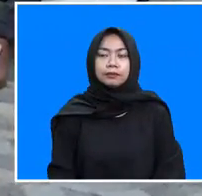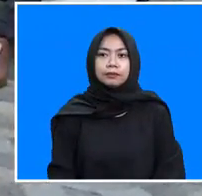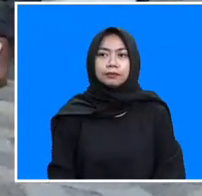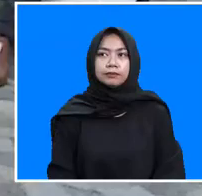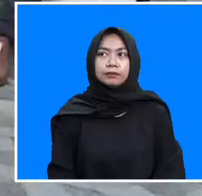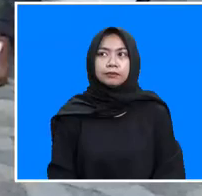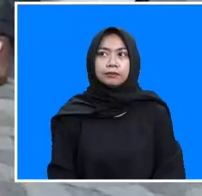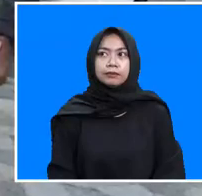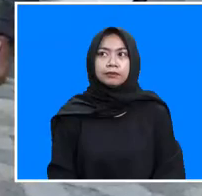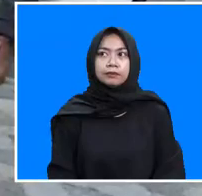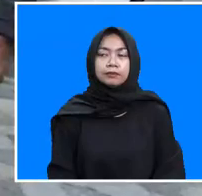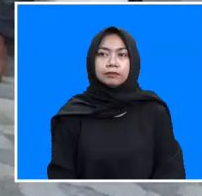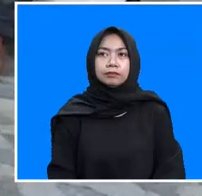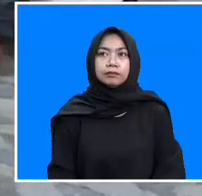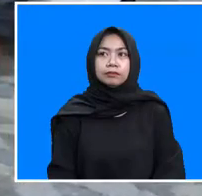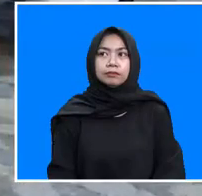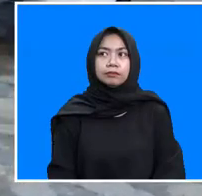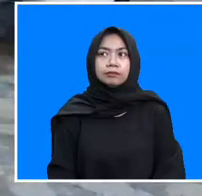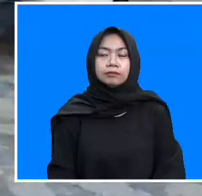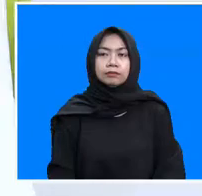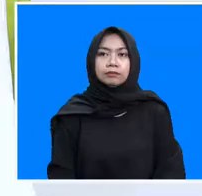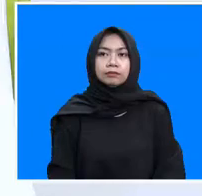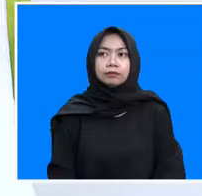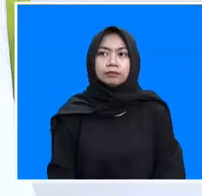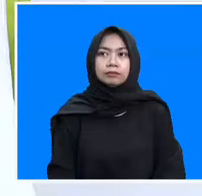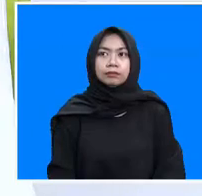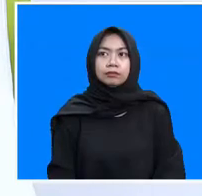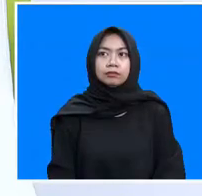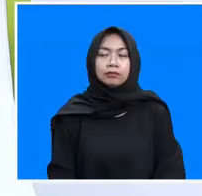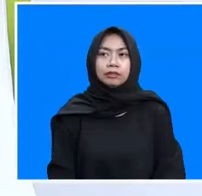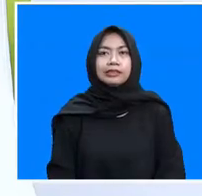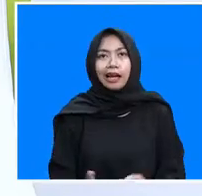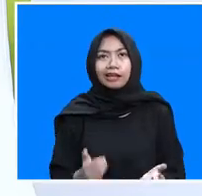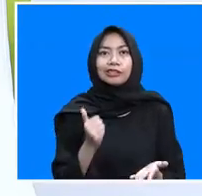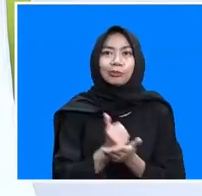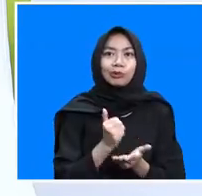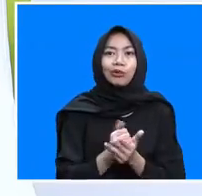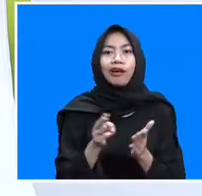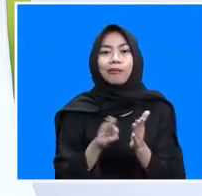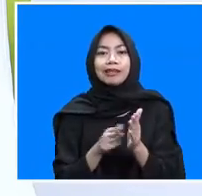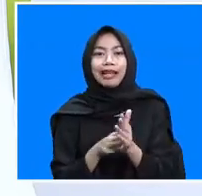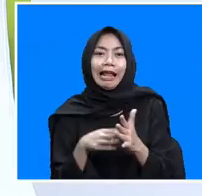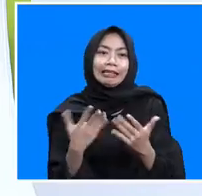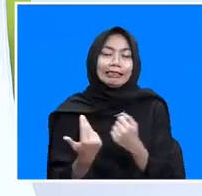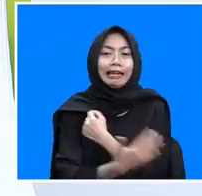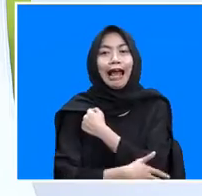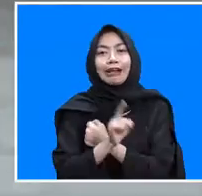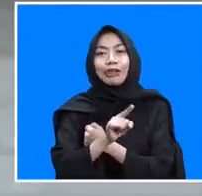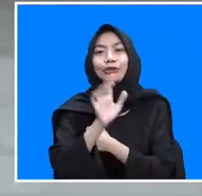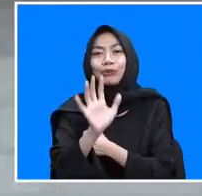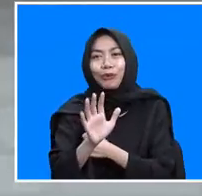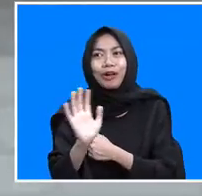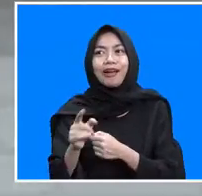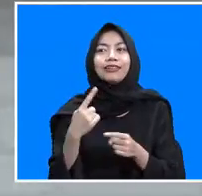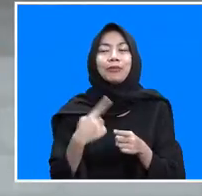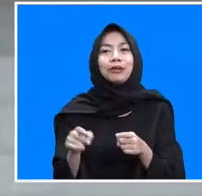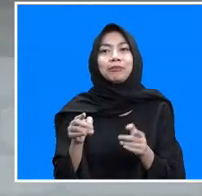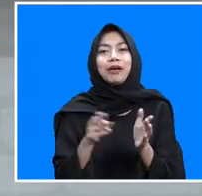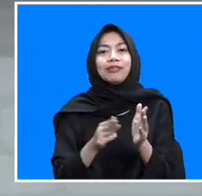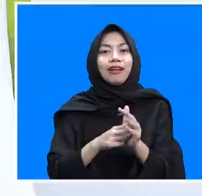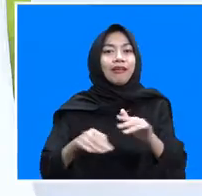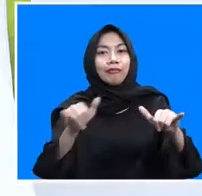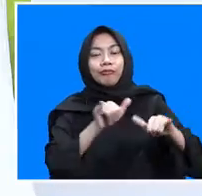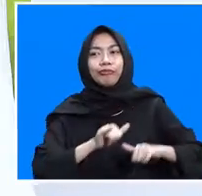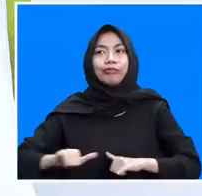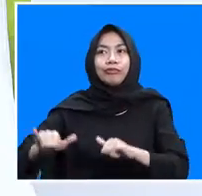that there are no borders. Mm. This is a issue across all countries, right. Australia included, and some of those you know,